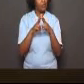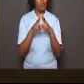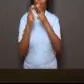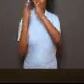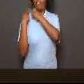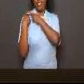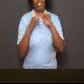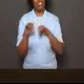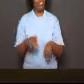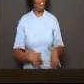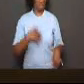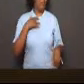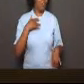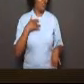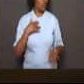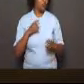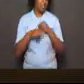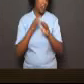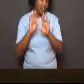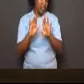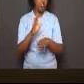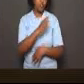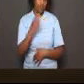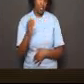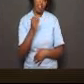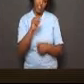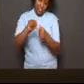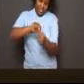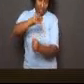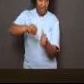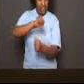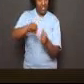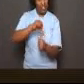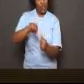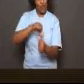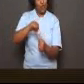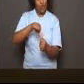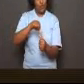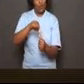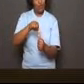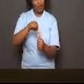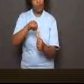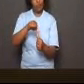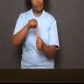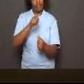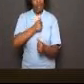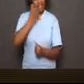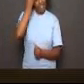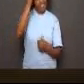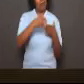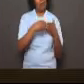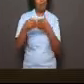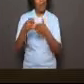of responsibility toward themselves and each other, creating